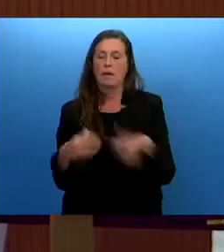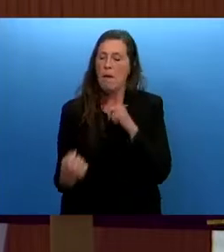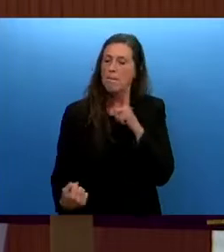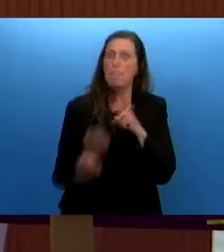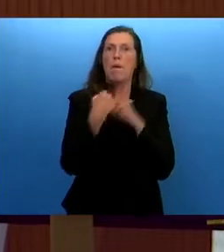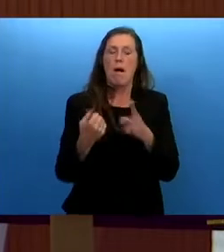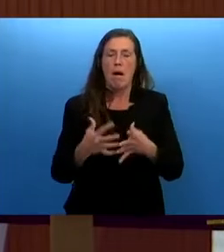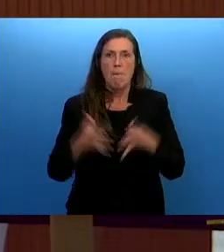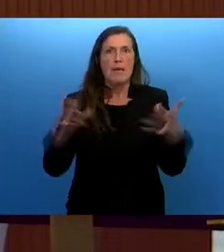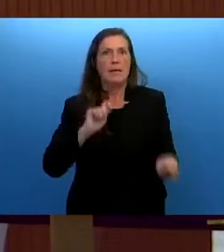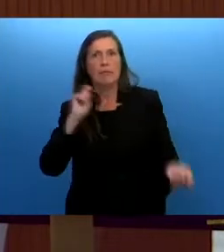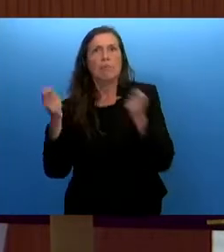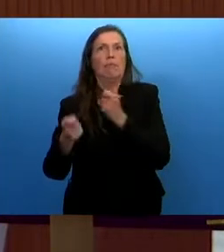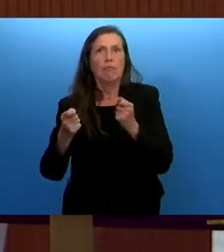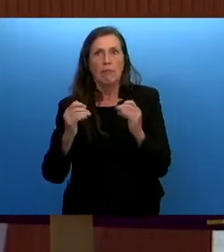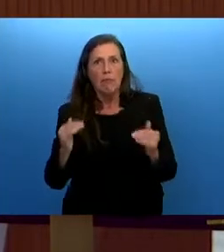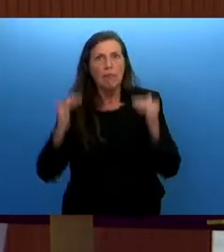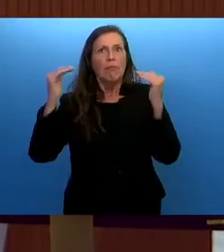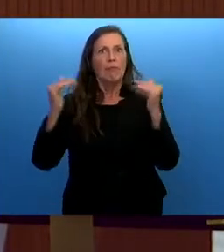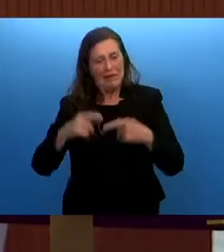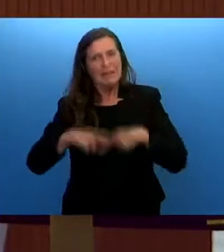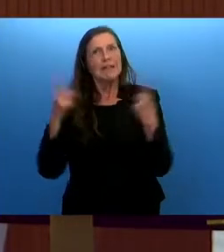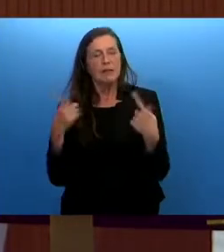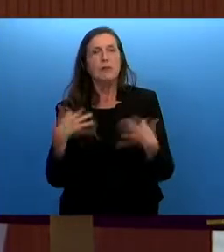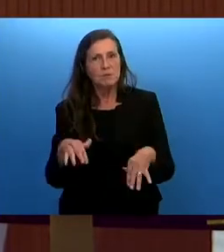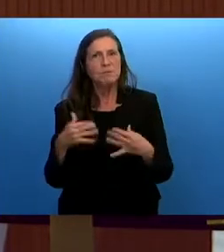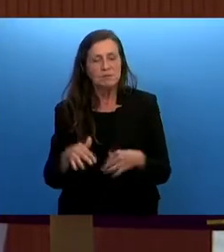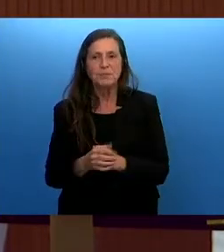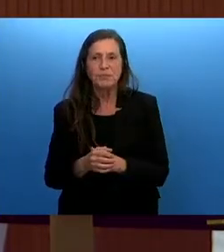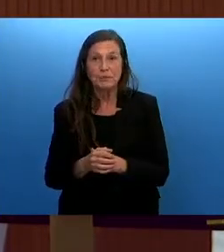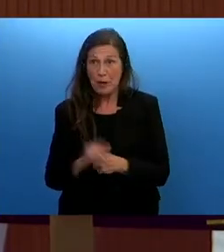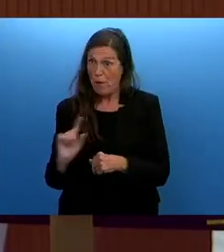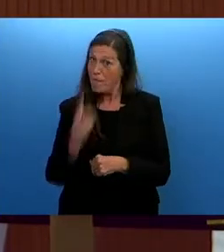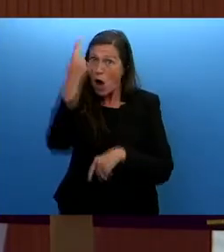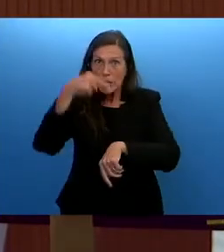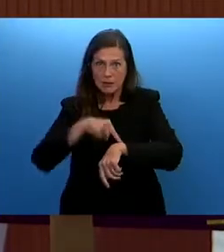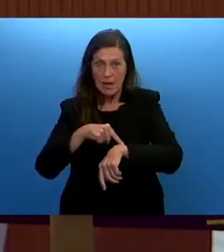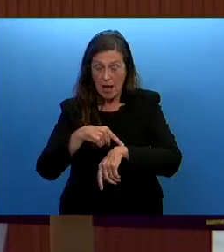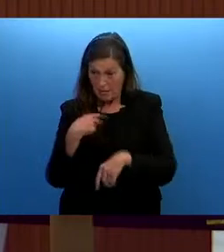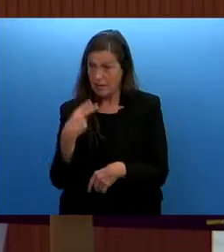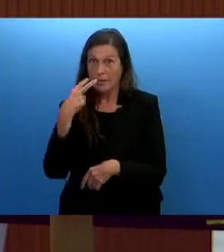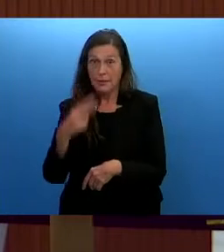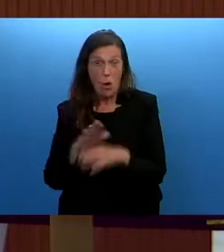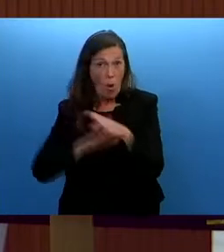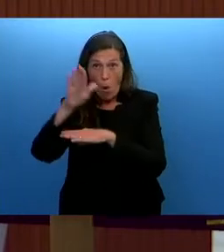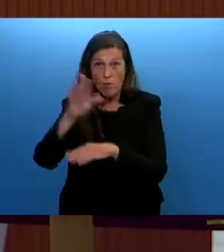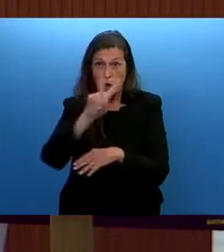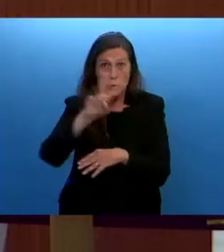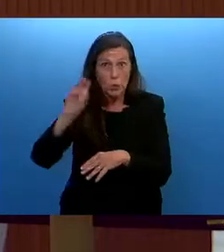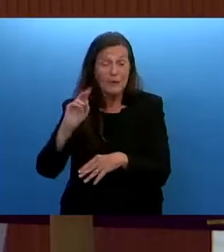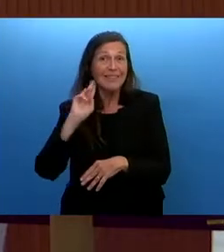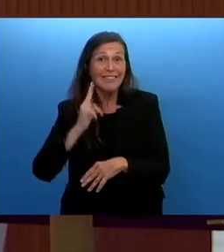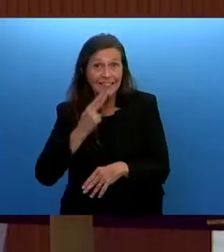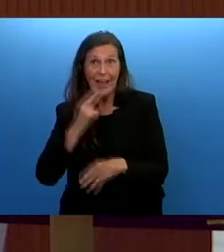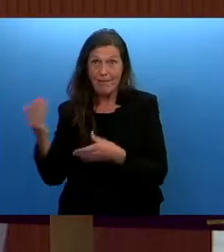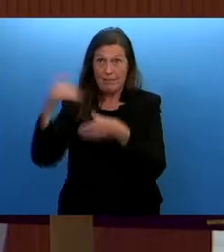the very first time, we had close to 20 deaf participants attending our global